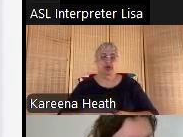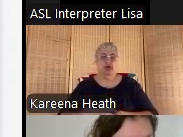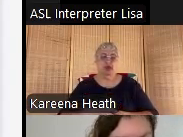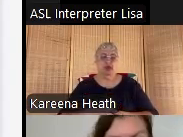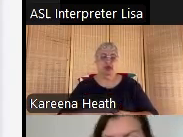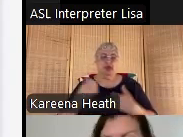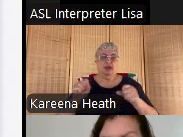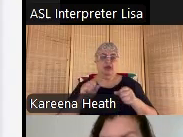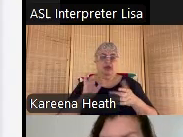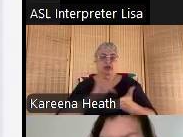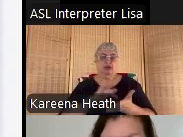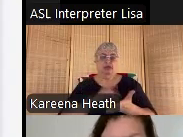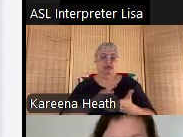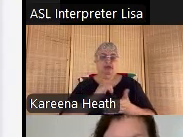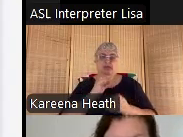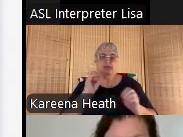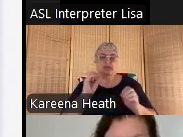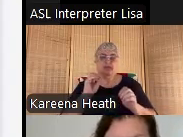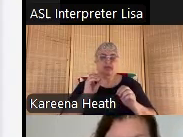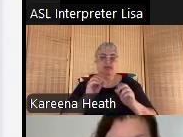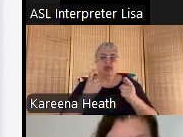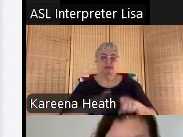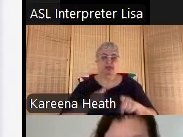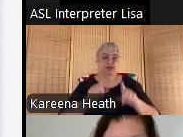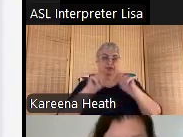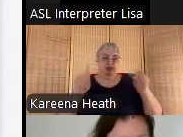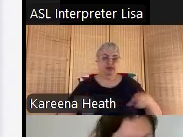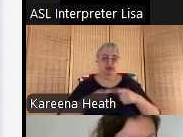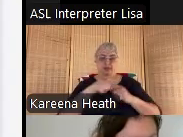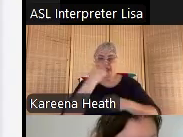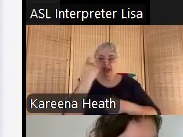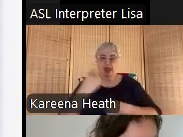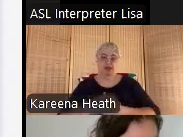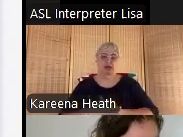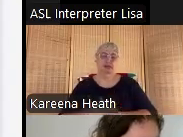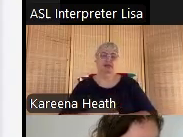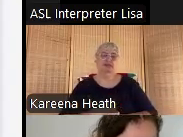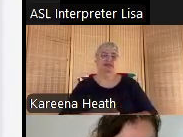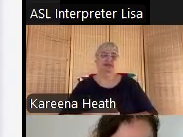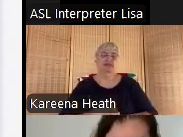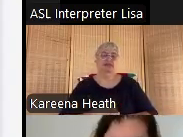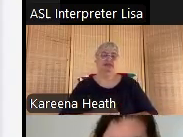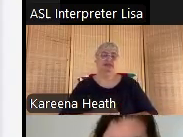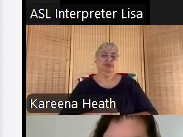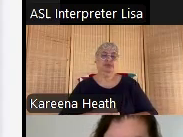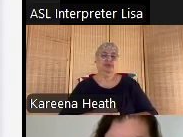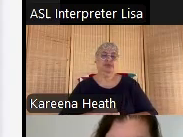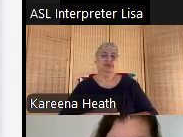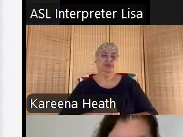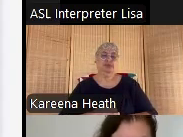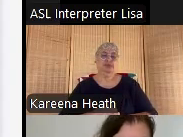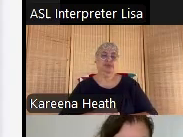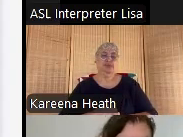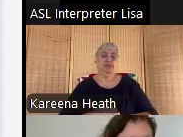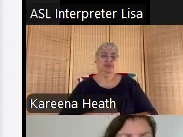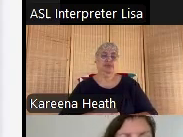to escape and nothing is happening. All right. Let me see if I can